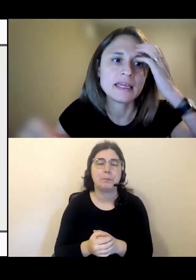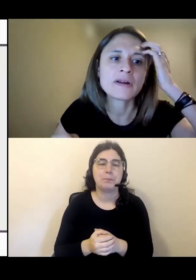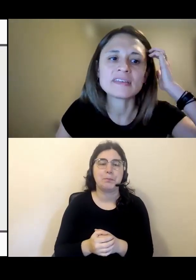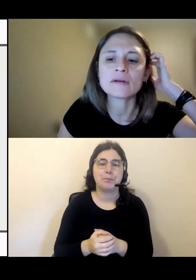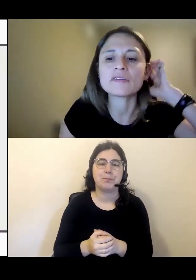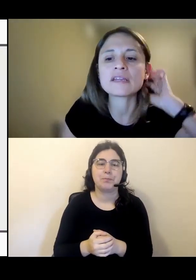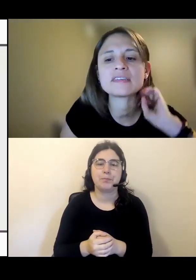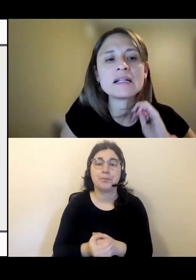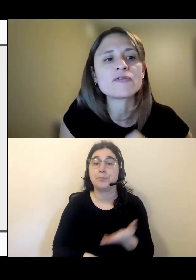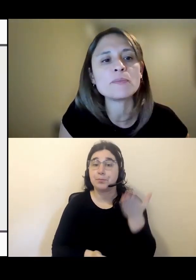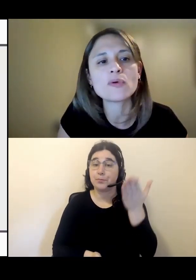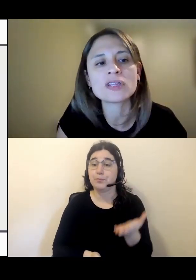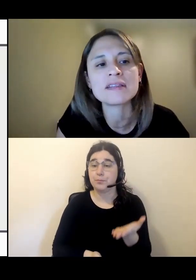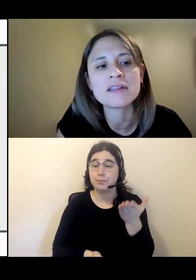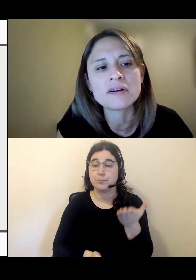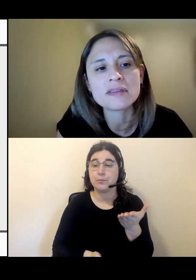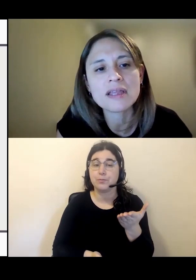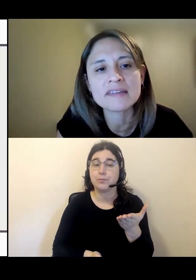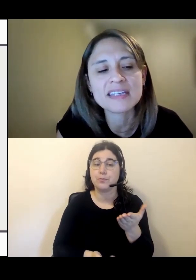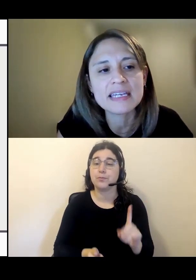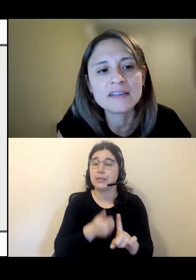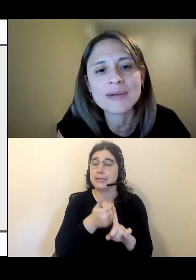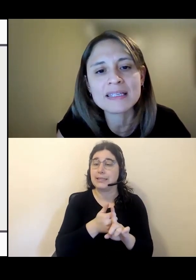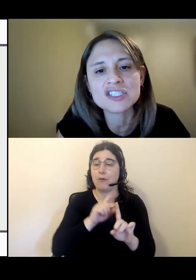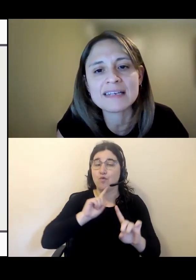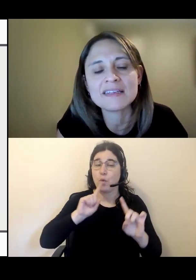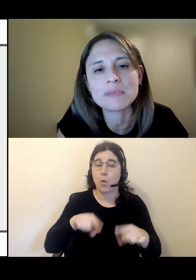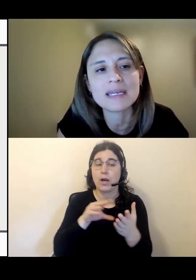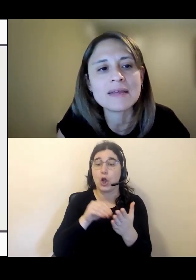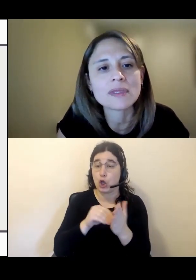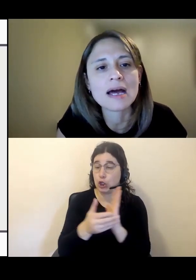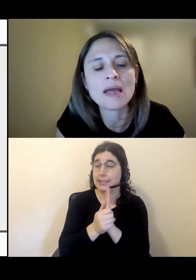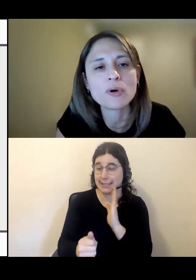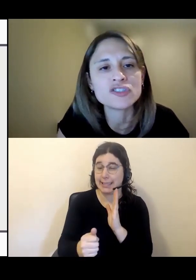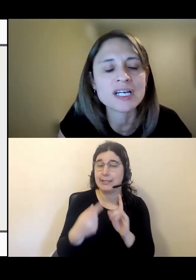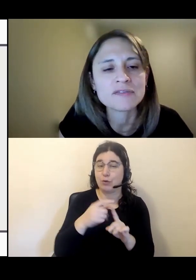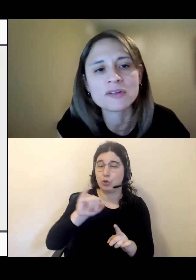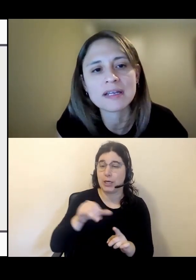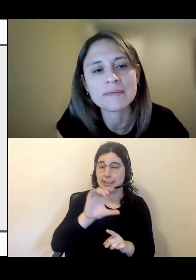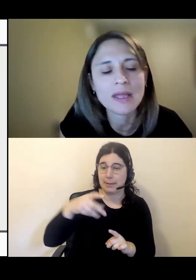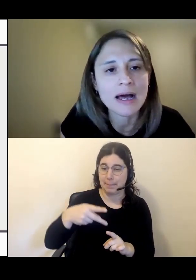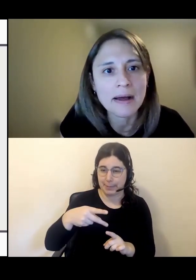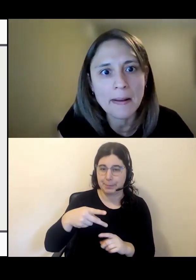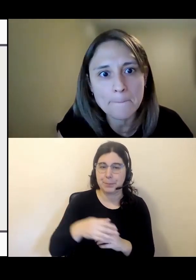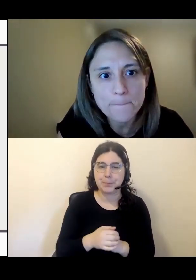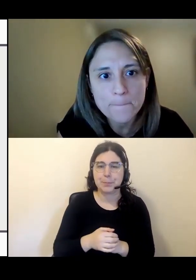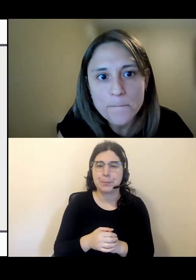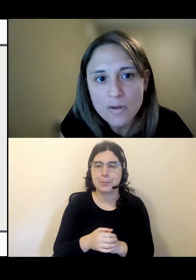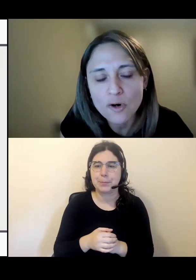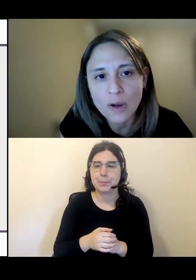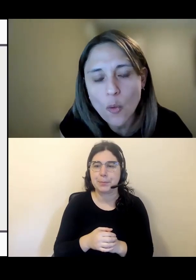And here are some of the self-reported learned skills by the JCP. I apologize for the